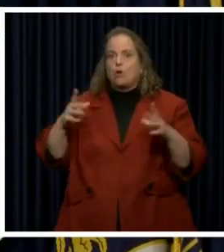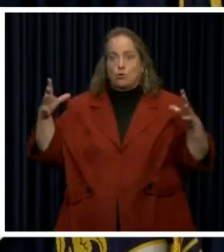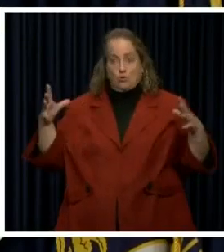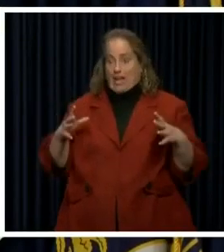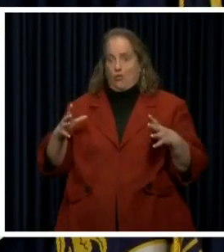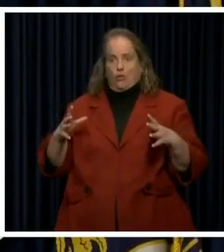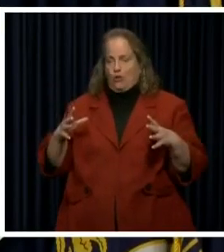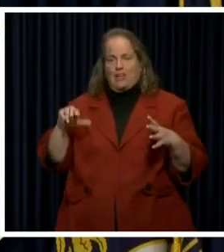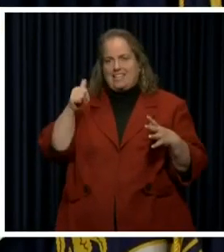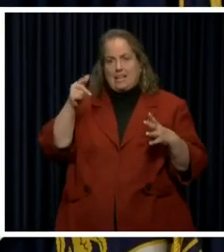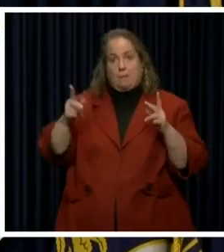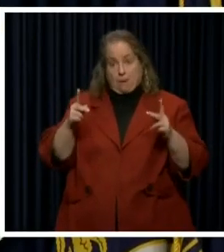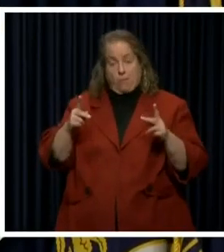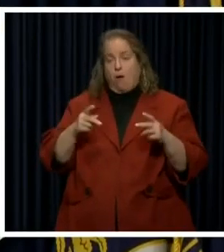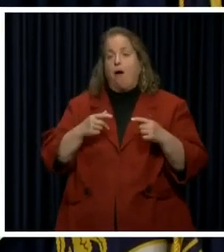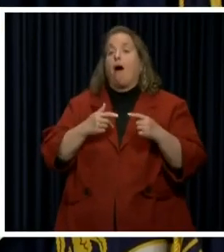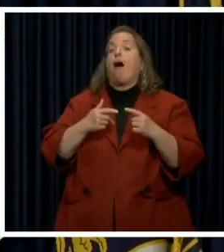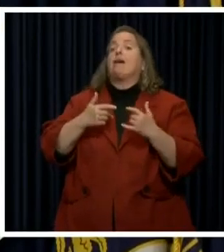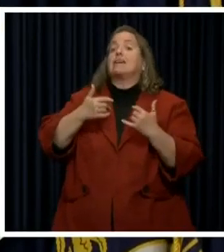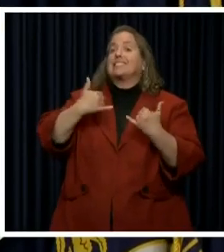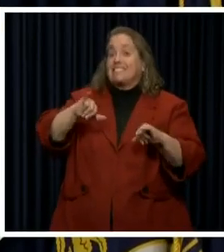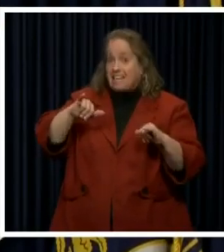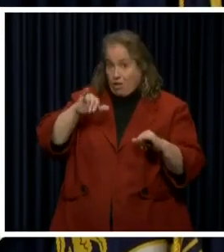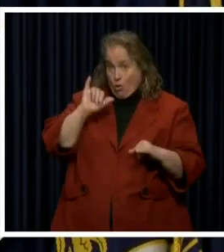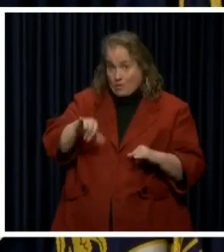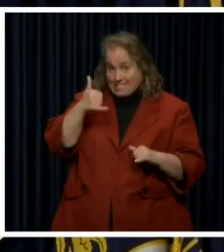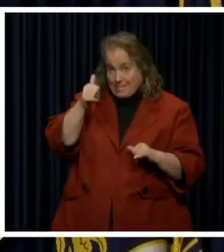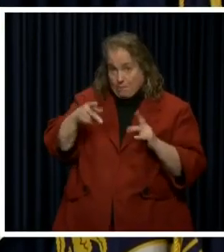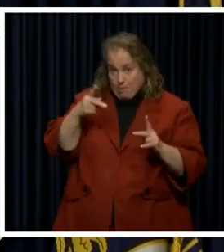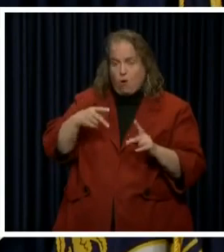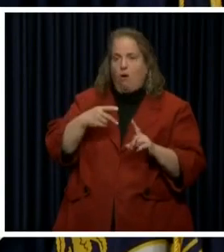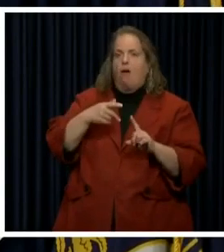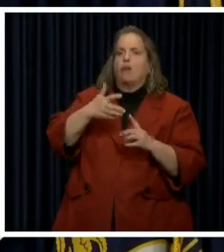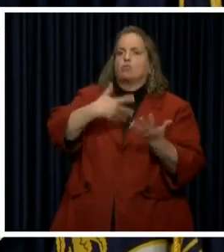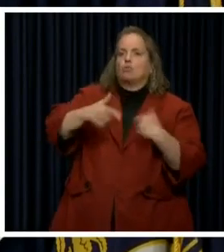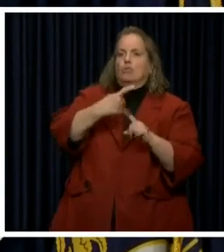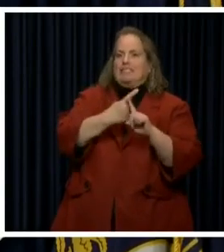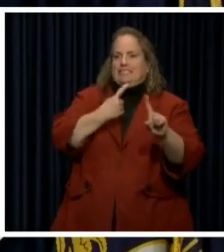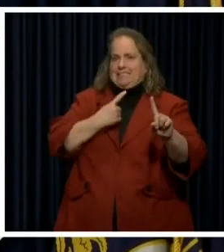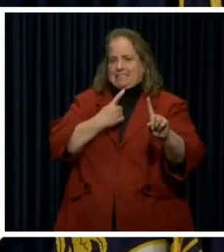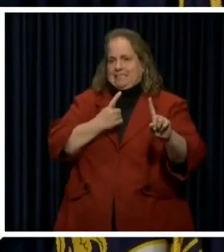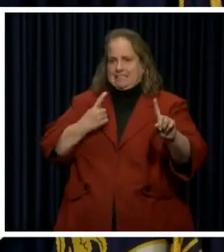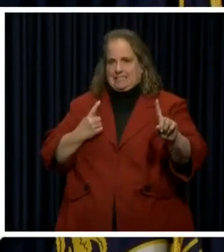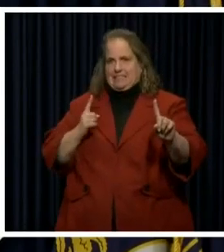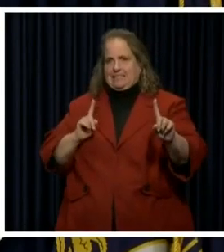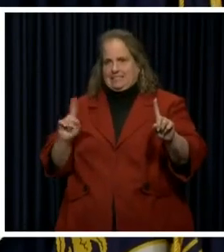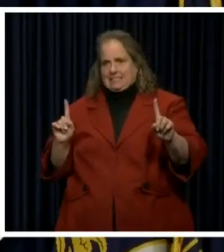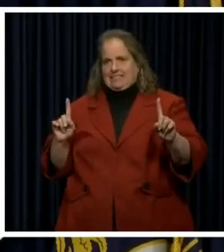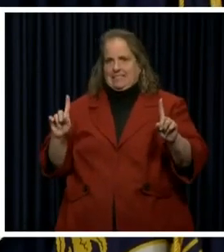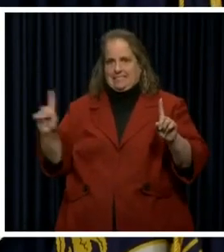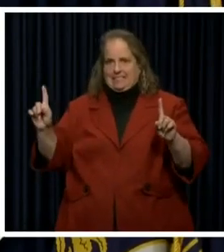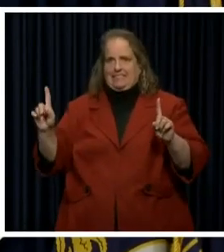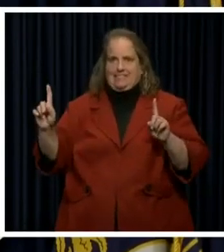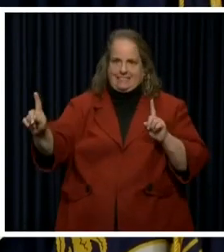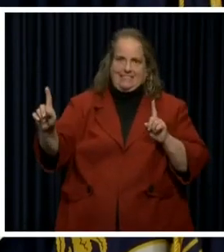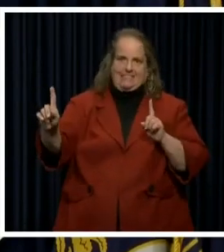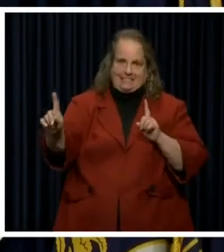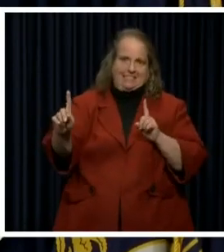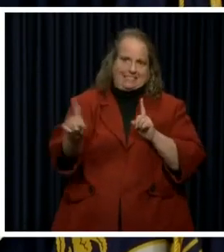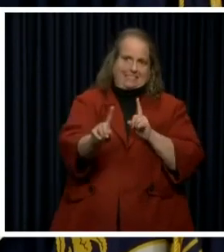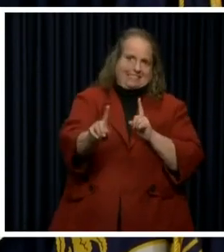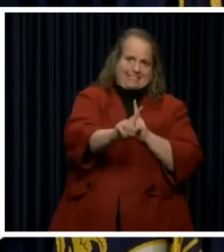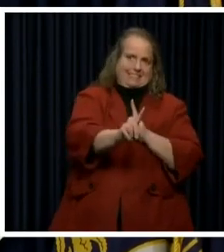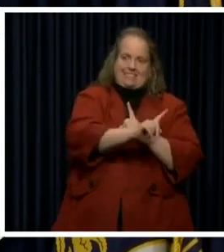10 people engaged in social distancing. It's 10 people that aren't taking that photograph all together. I know that's